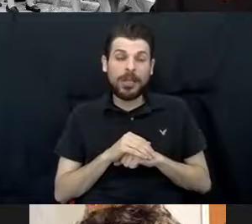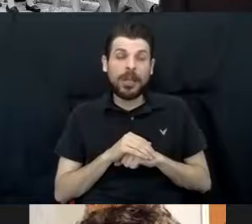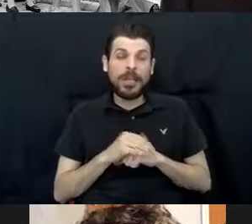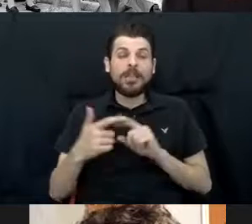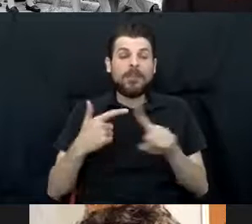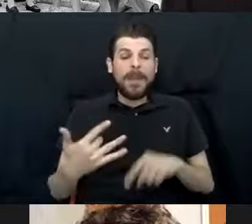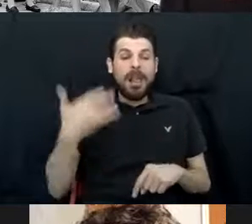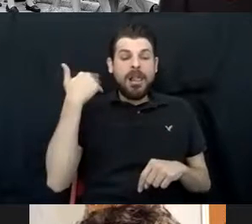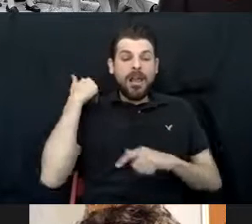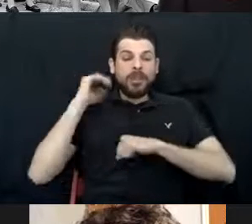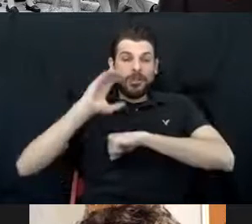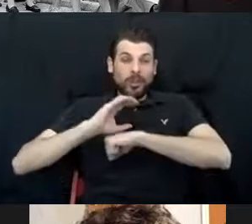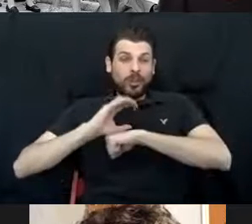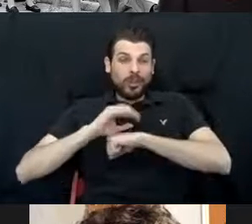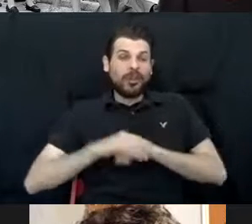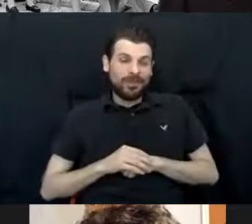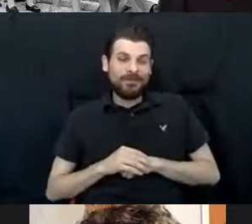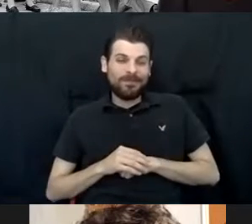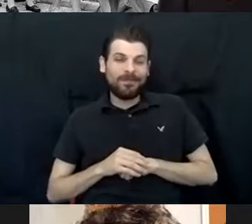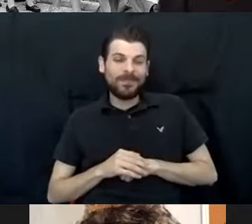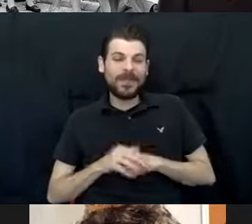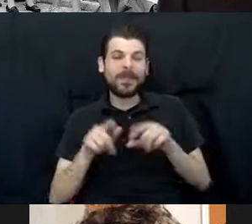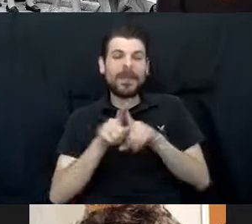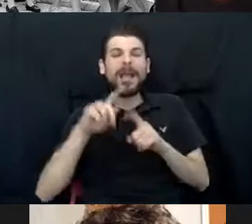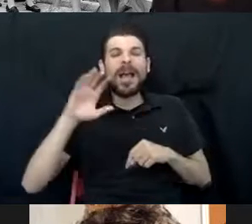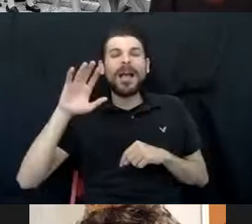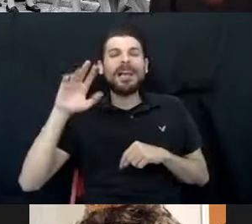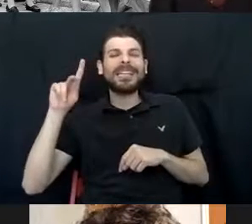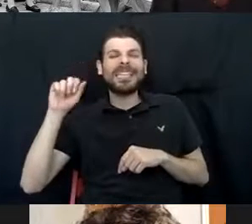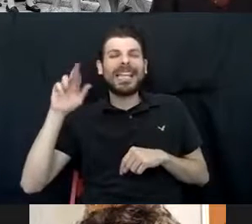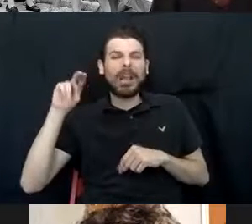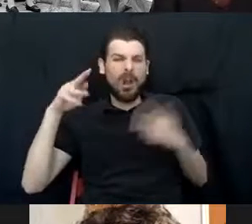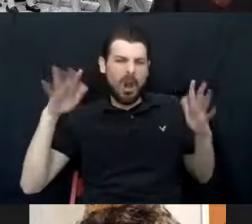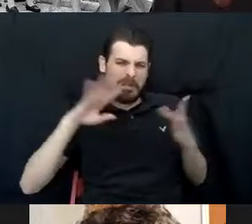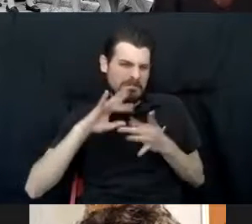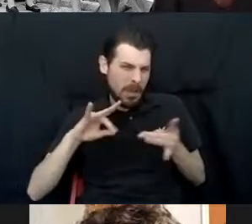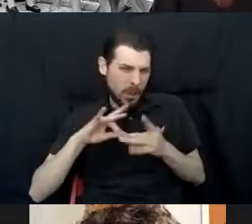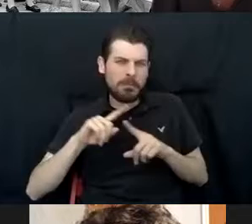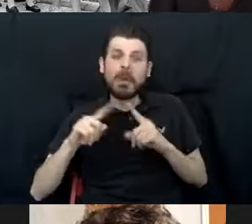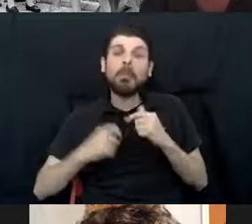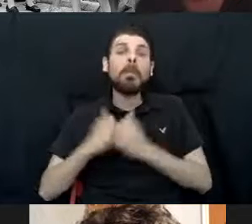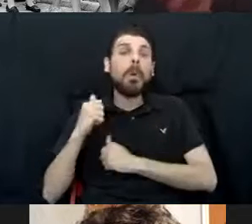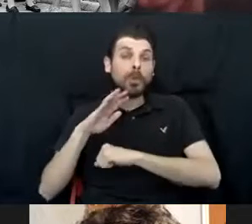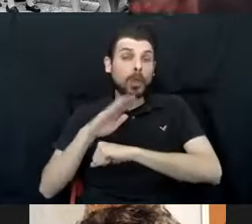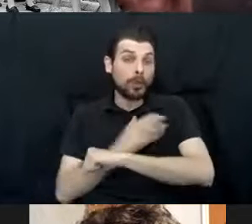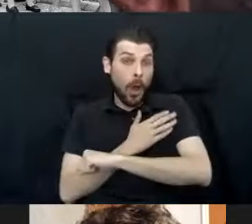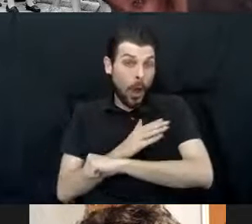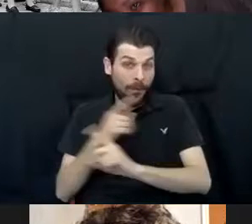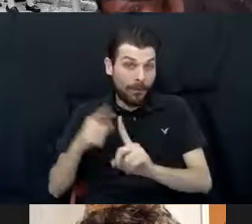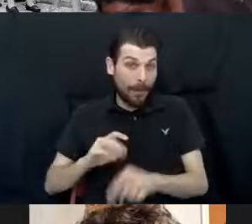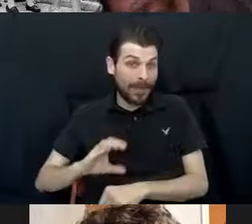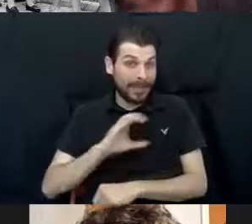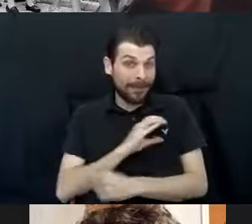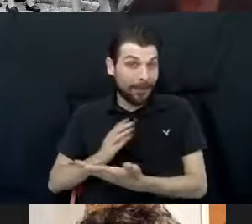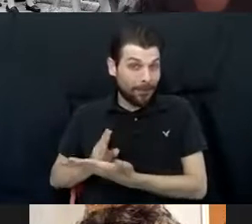So, and just like Karen said, a lot of the songs, most of the civil rights songs stemmed